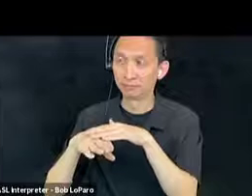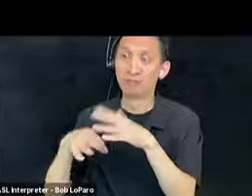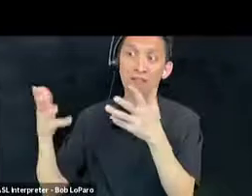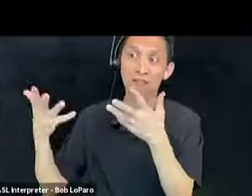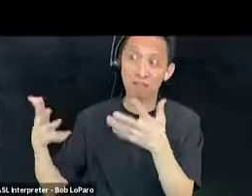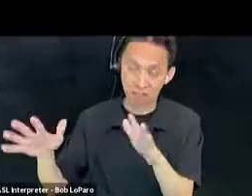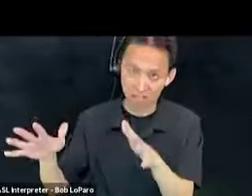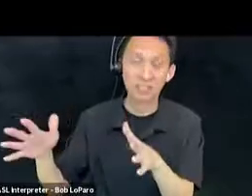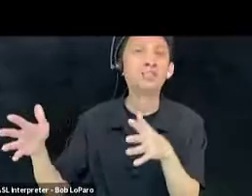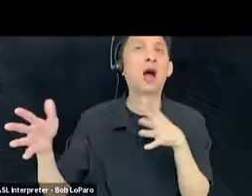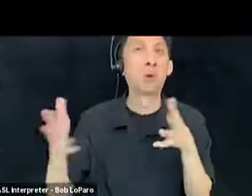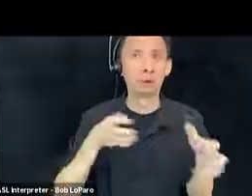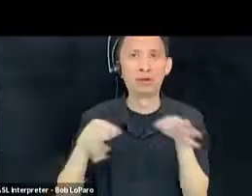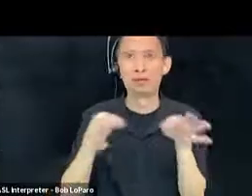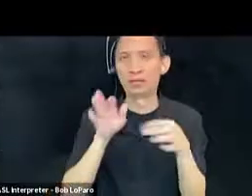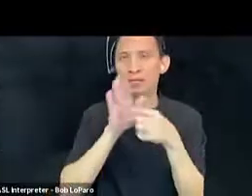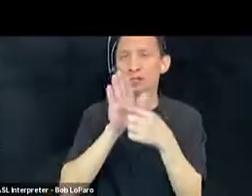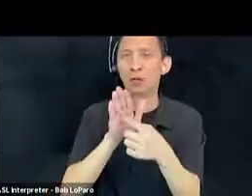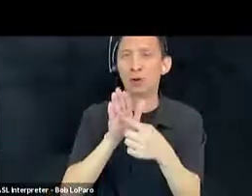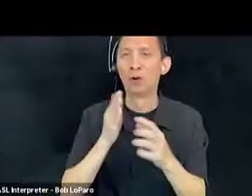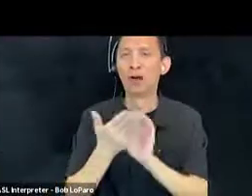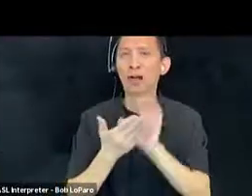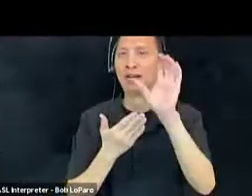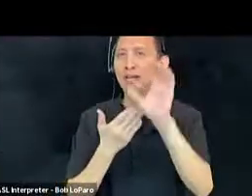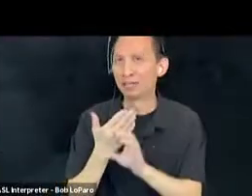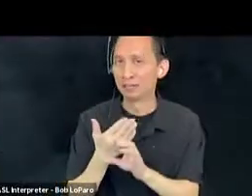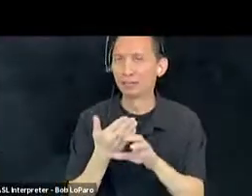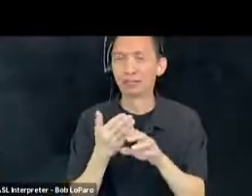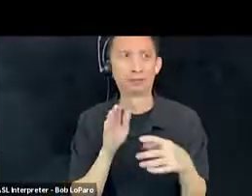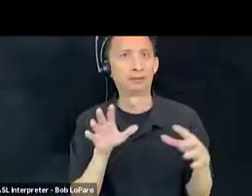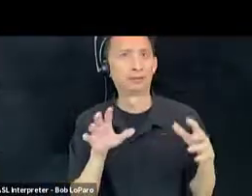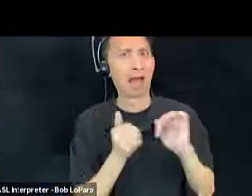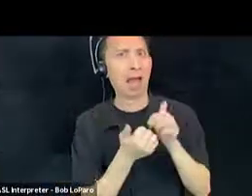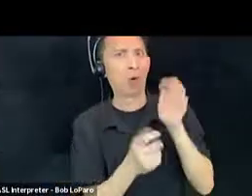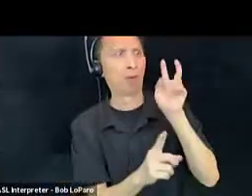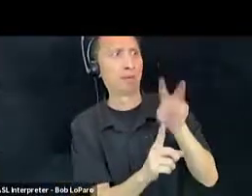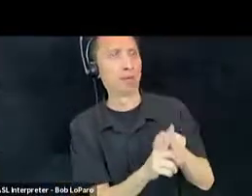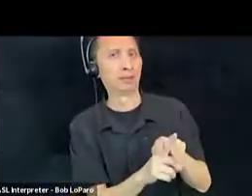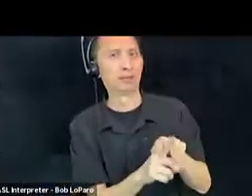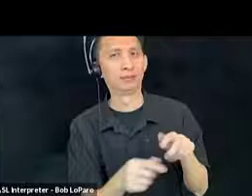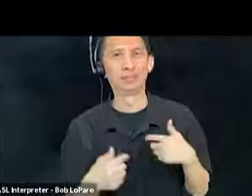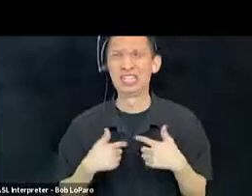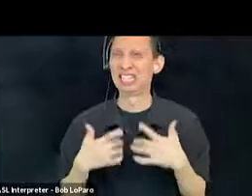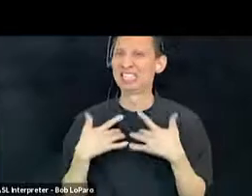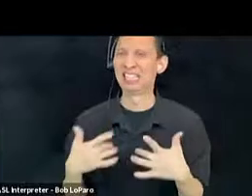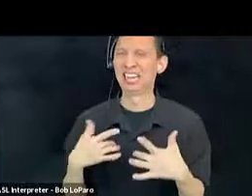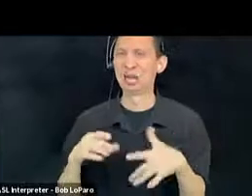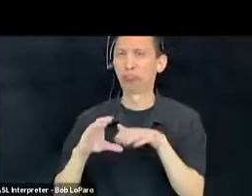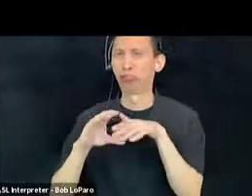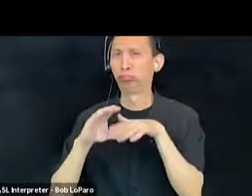So bear with me while we go through this. I am a fast talker and I'm going to try to slow it down as much as I can.